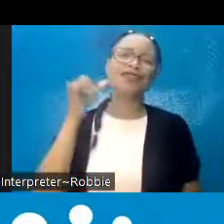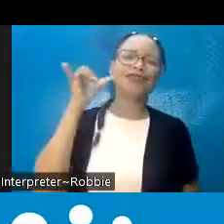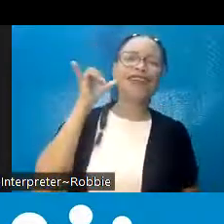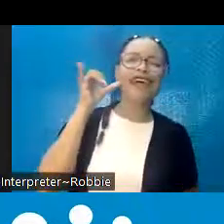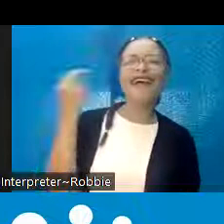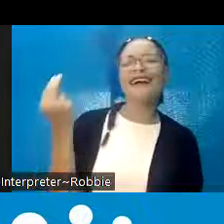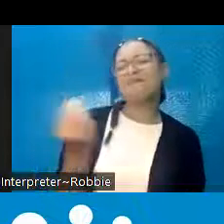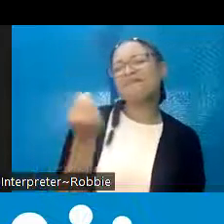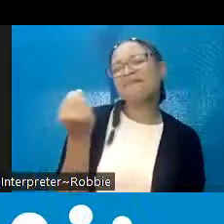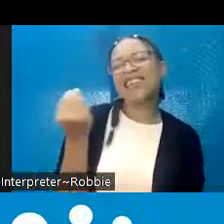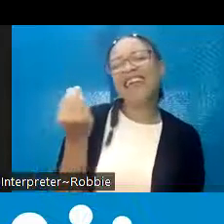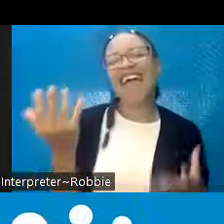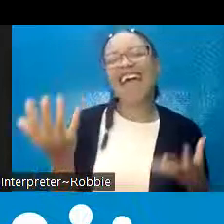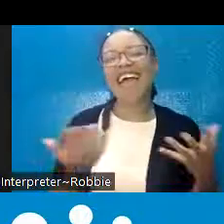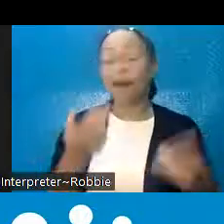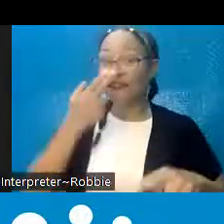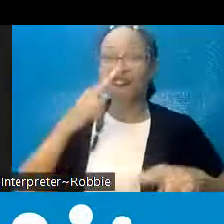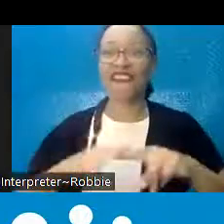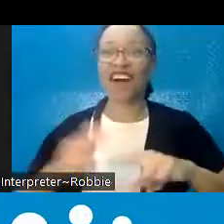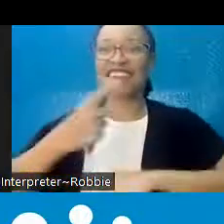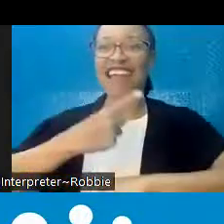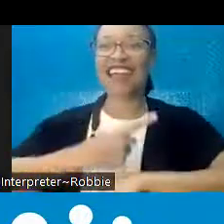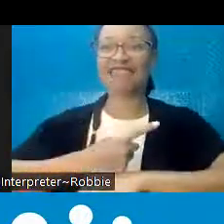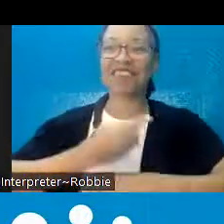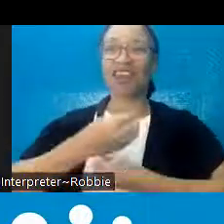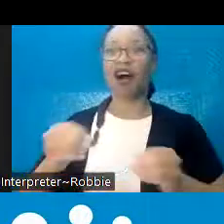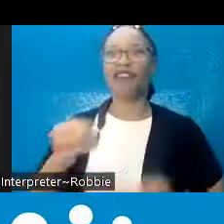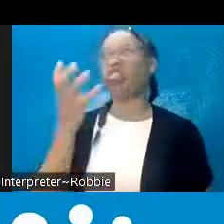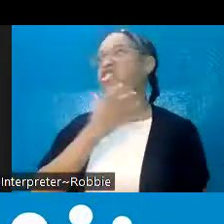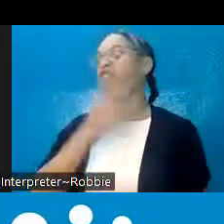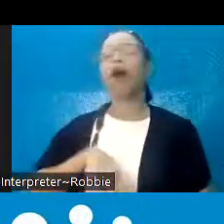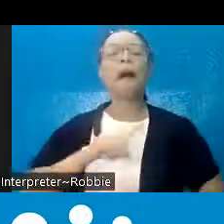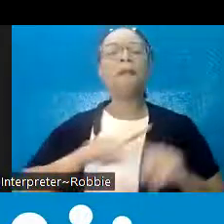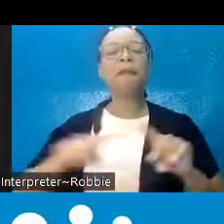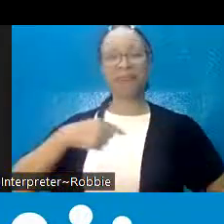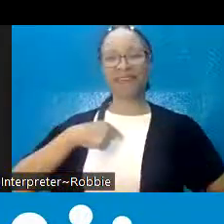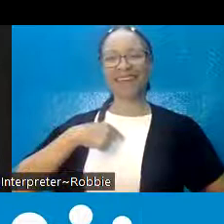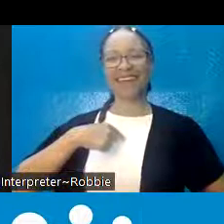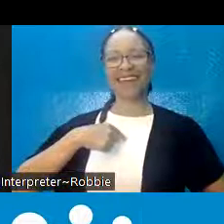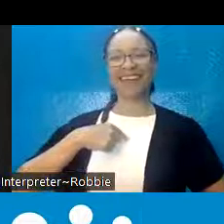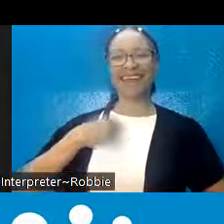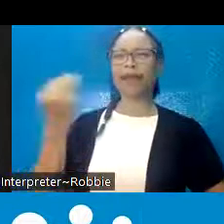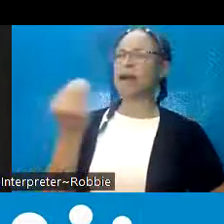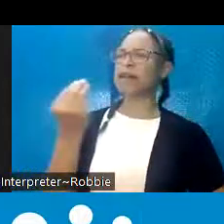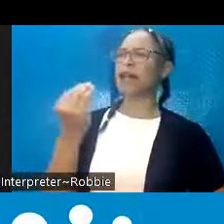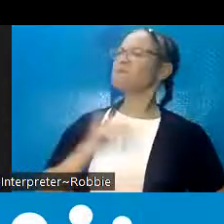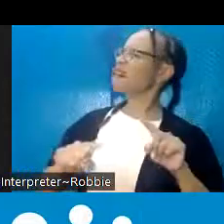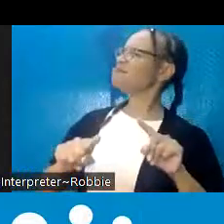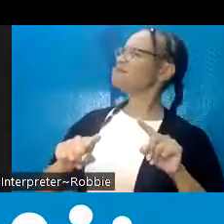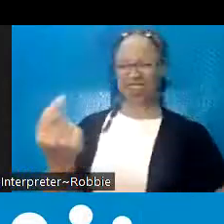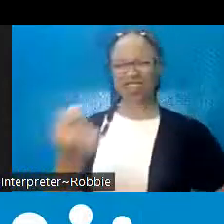is always a fun day to be in the office. But for me, it's Tuesday. It's Monday on Tuesday.